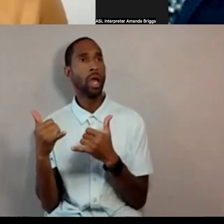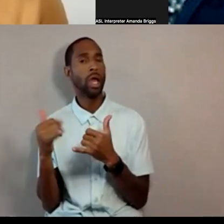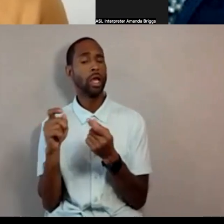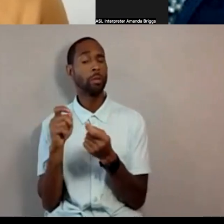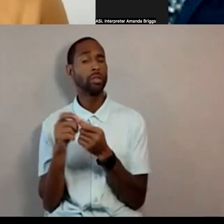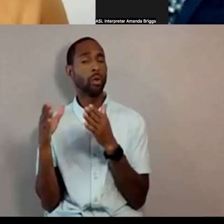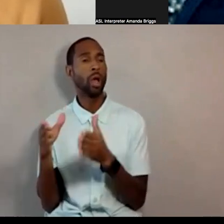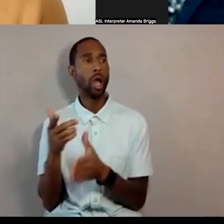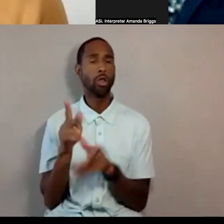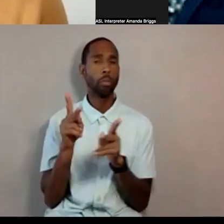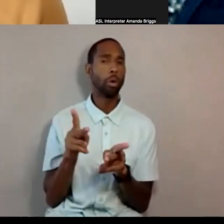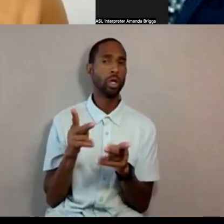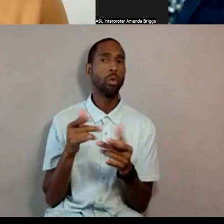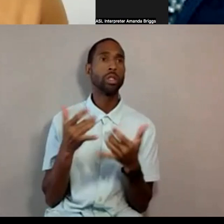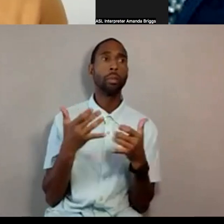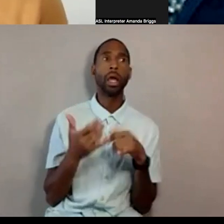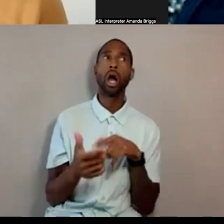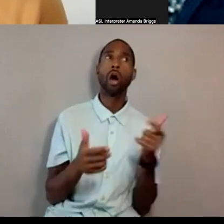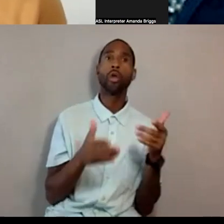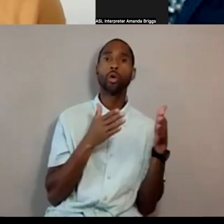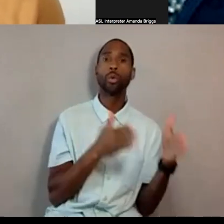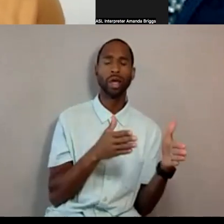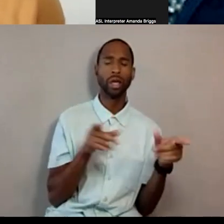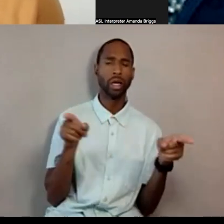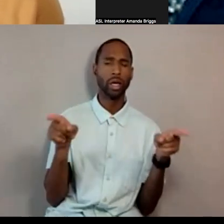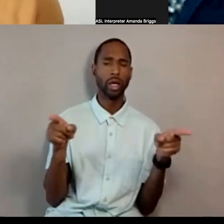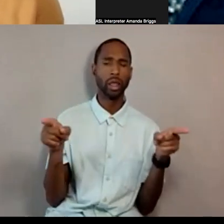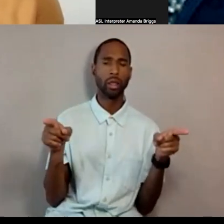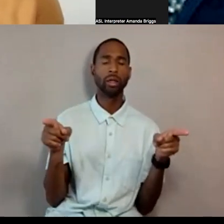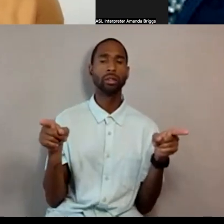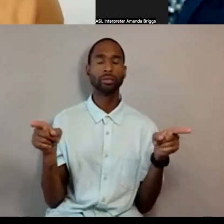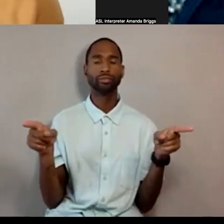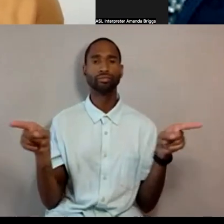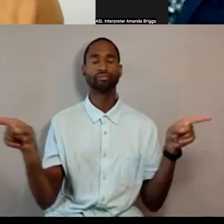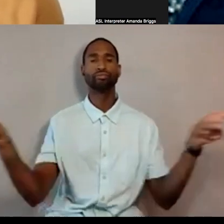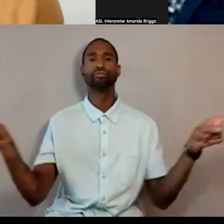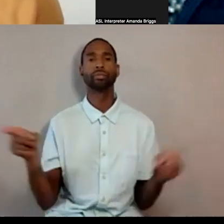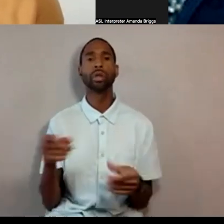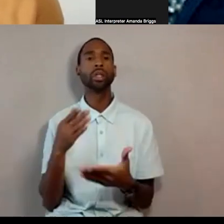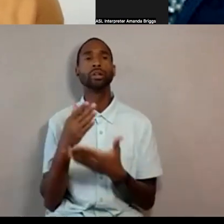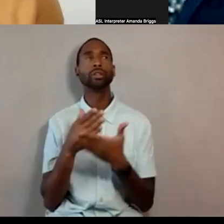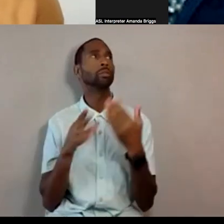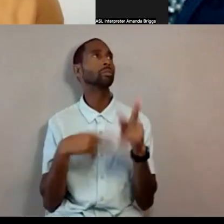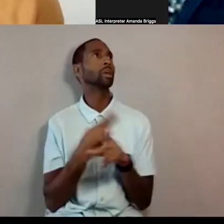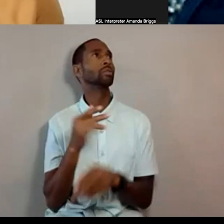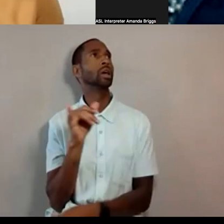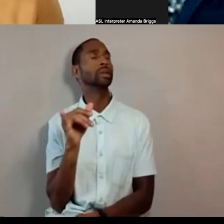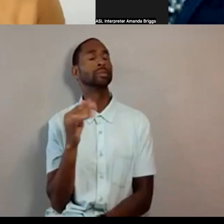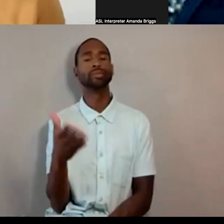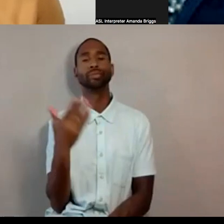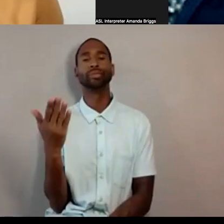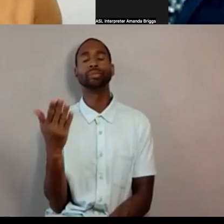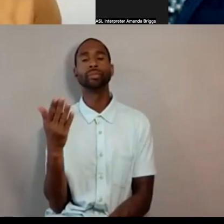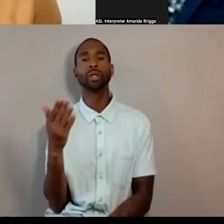way and somebody else wants to play in a different particular way. And so I think there's some kind of like, it's